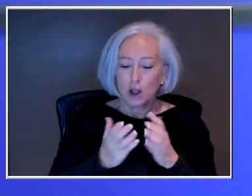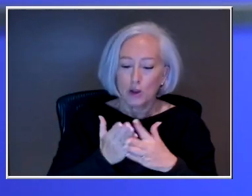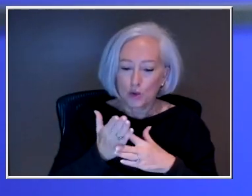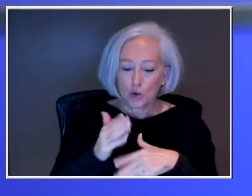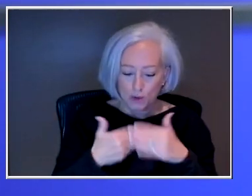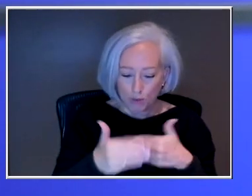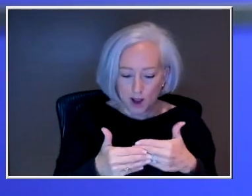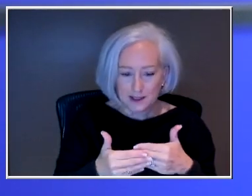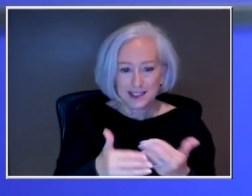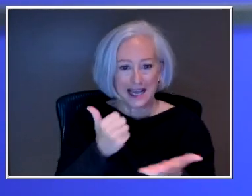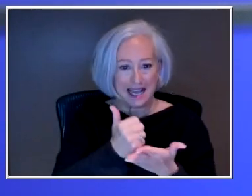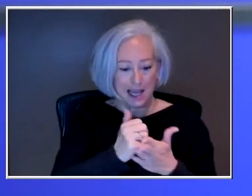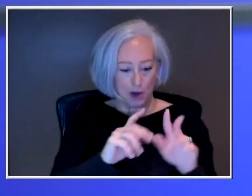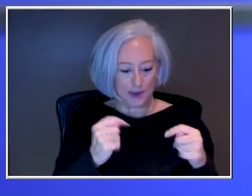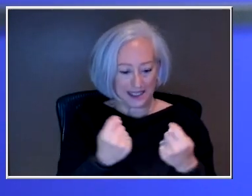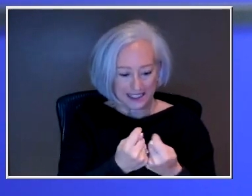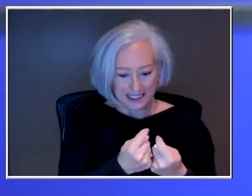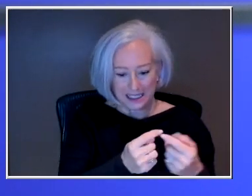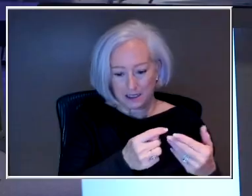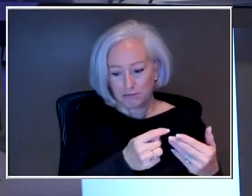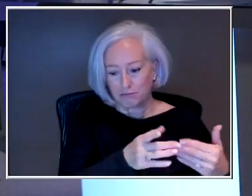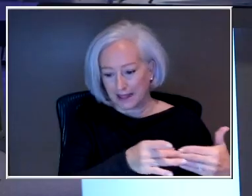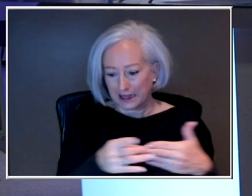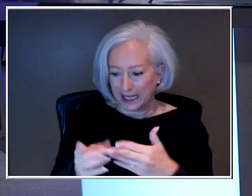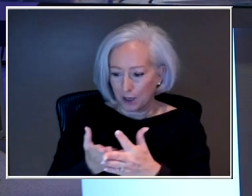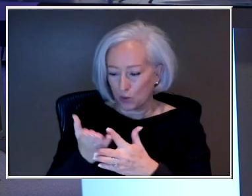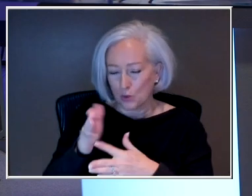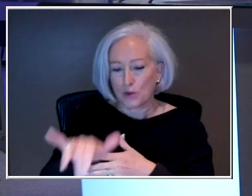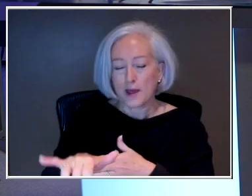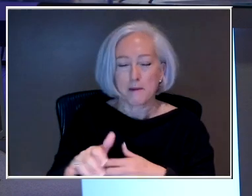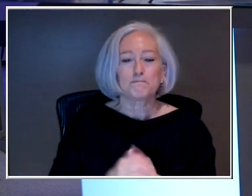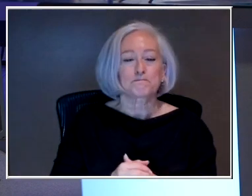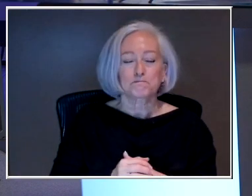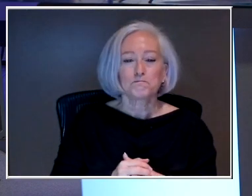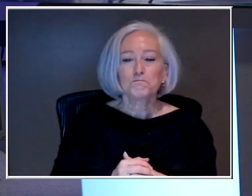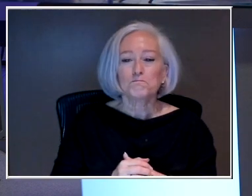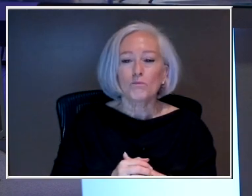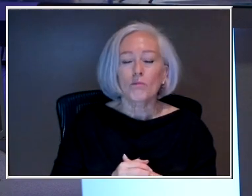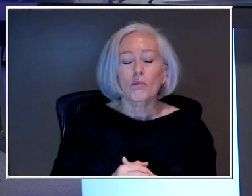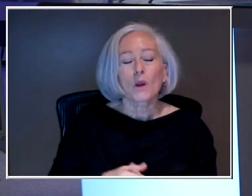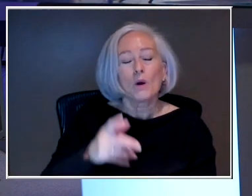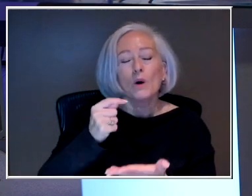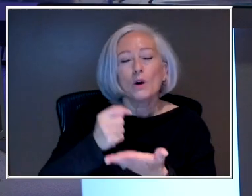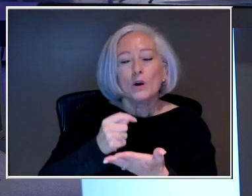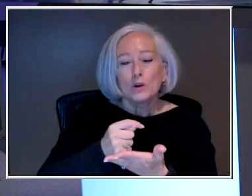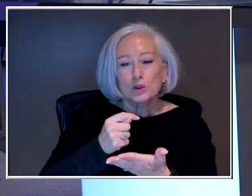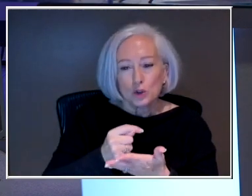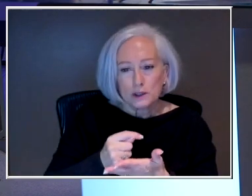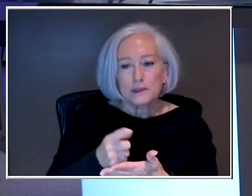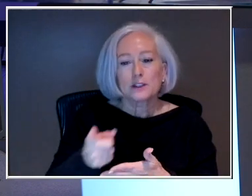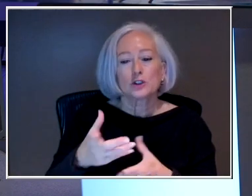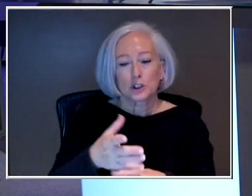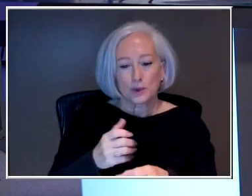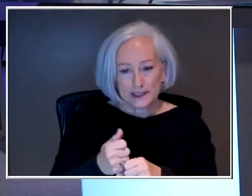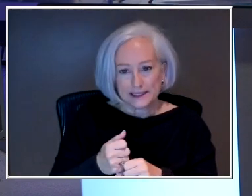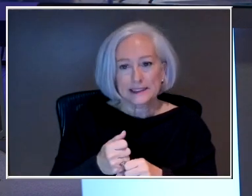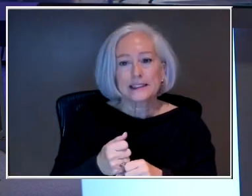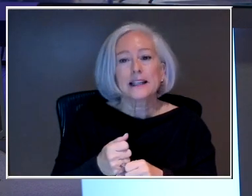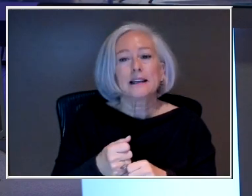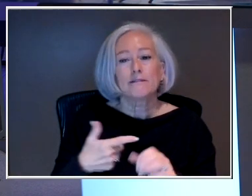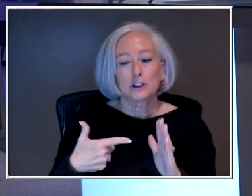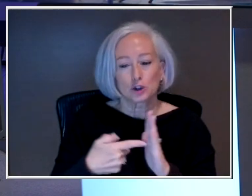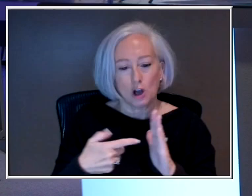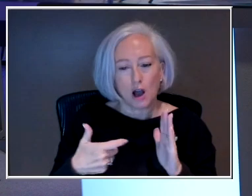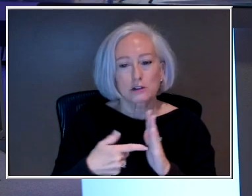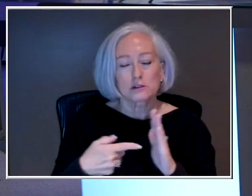someone through it, because it's a lot to digest. So treatment, as we mentioned, she was starting to get those shots, and this was happening so fast. Why is